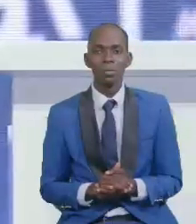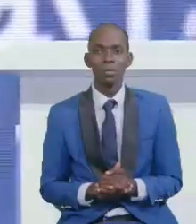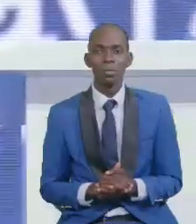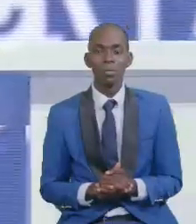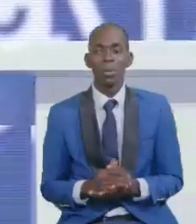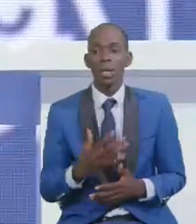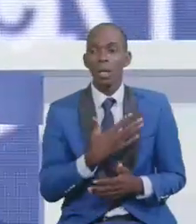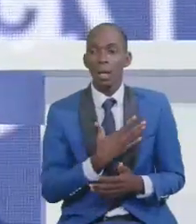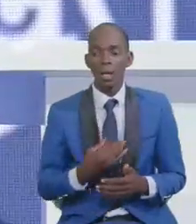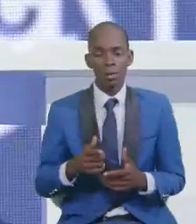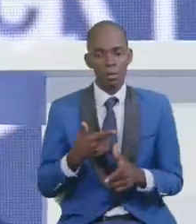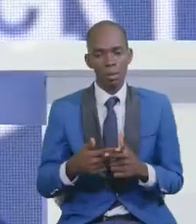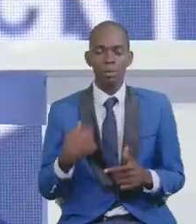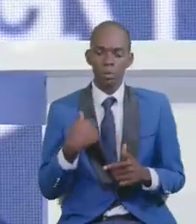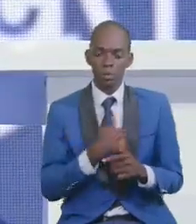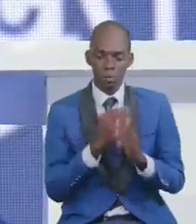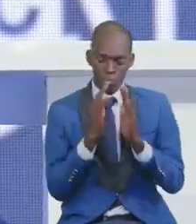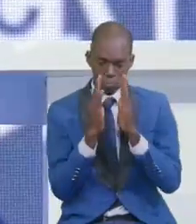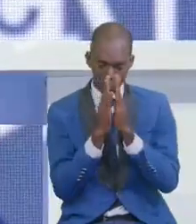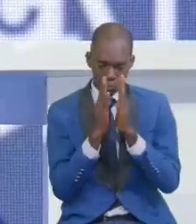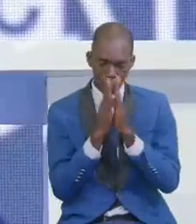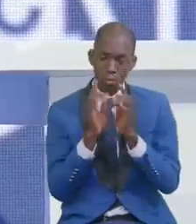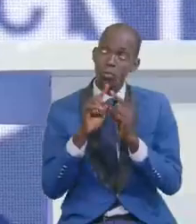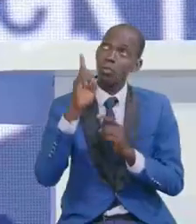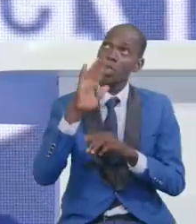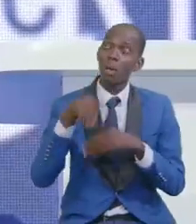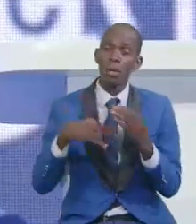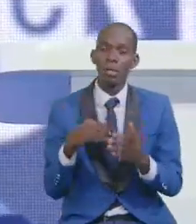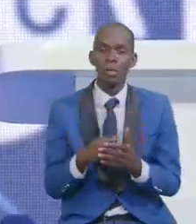And then we pray about it. It says, my